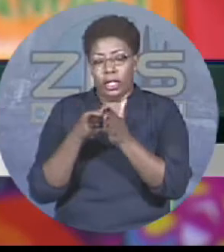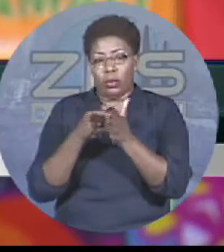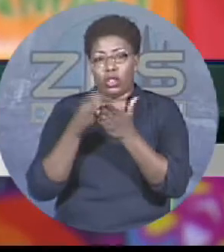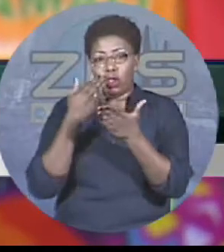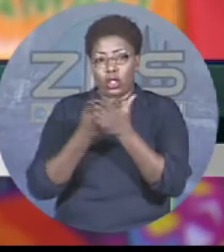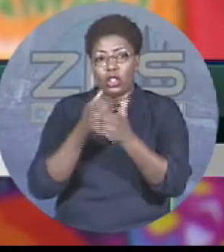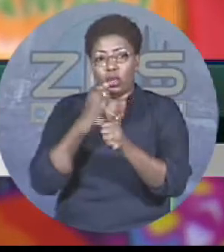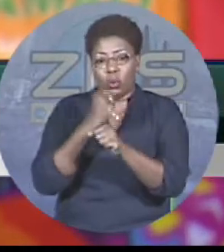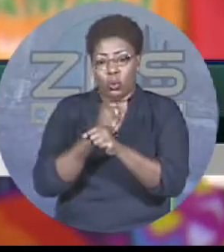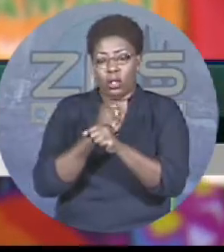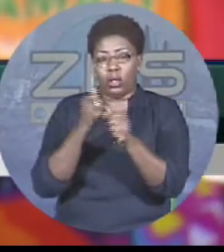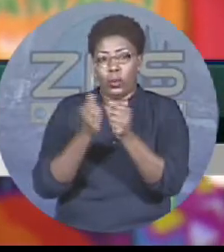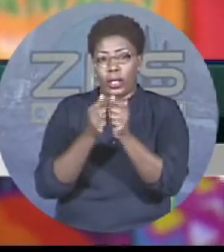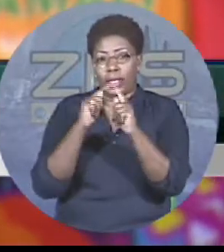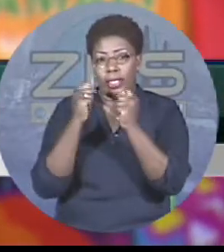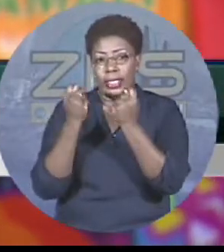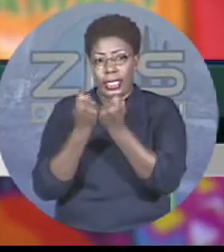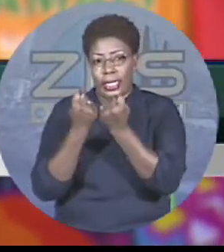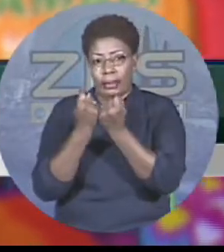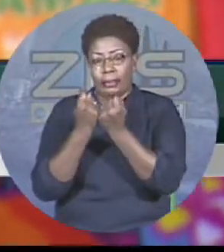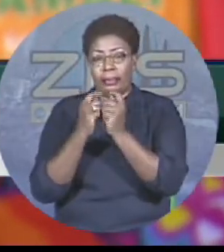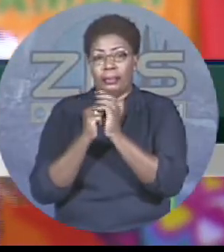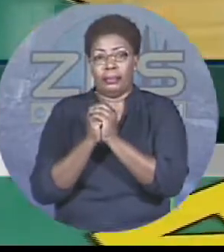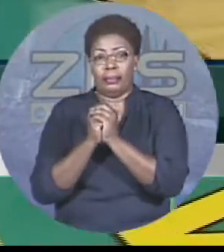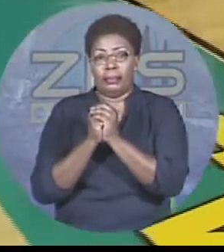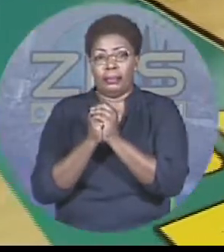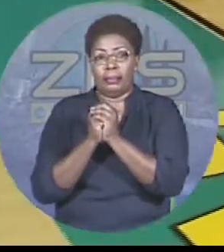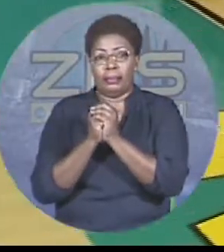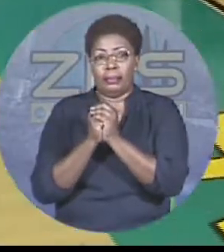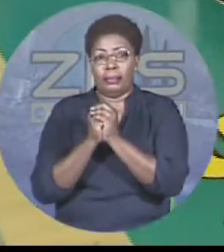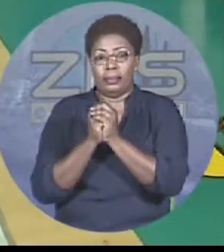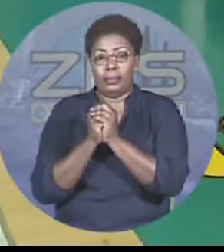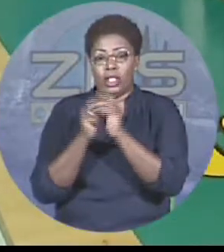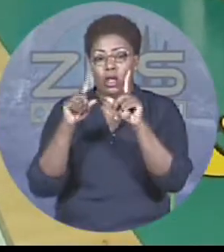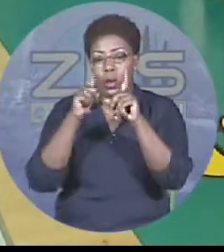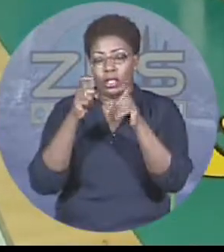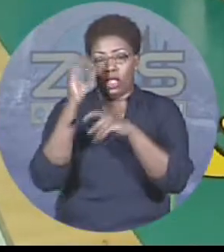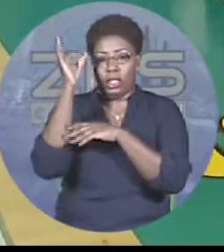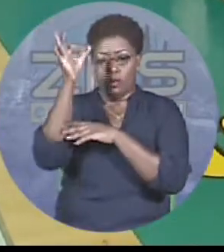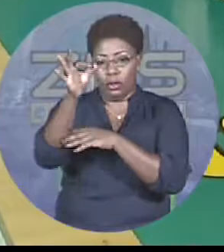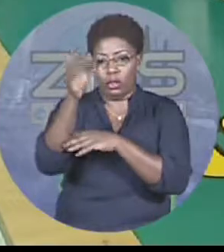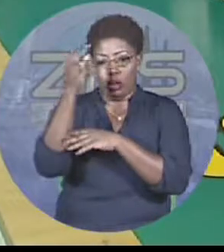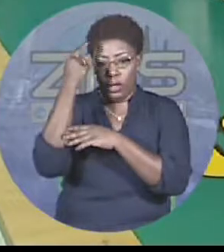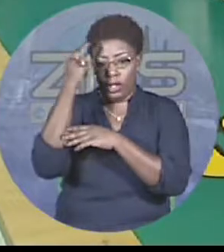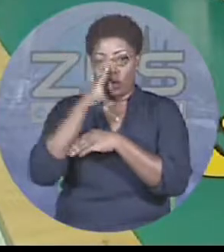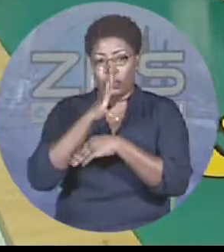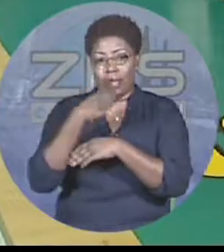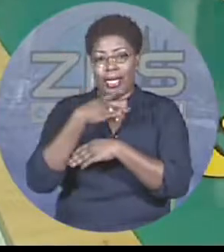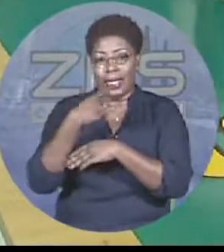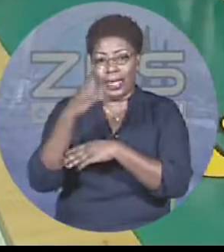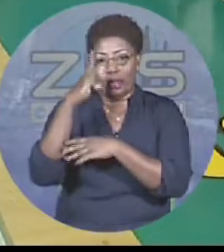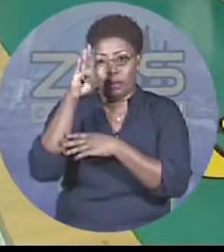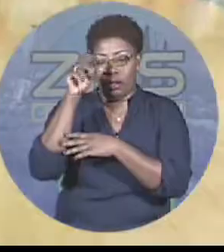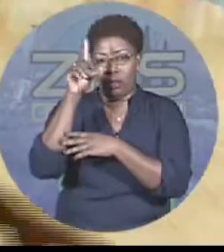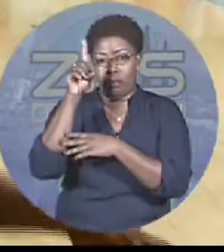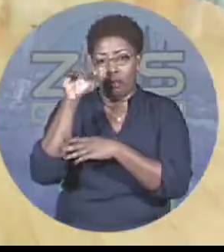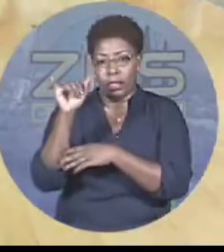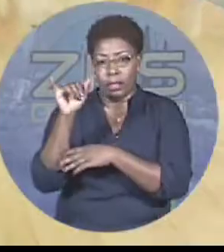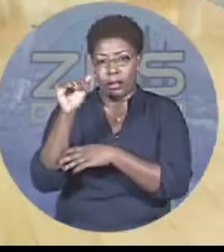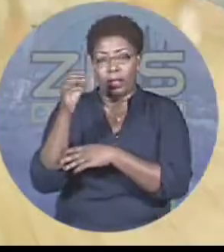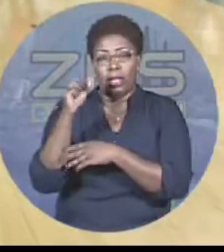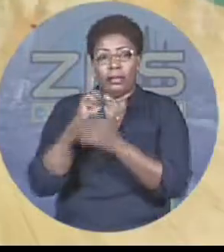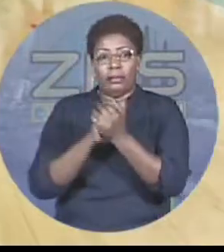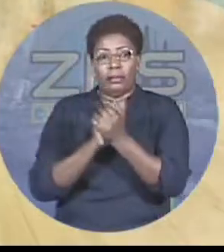his the team that came with him. It was good. So in the future, you believe you could be like Buddy? Yes, sir.